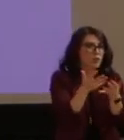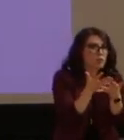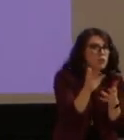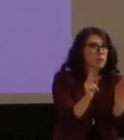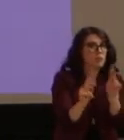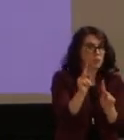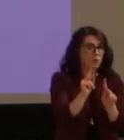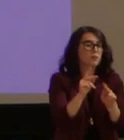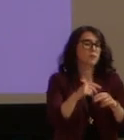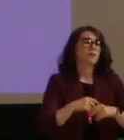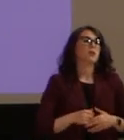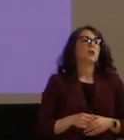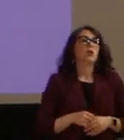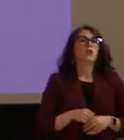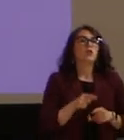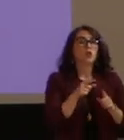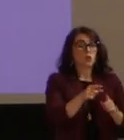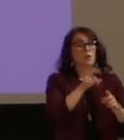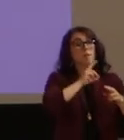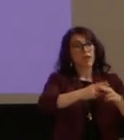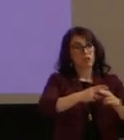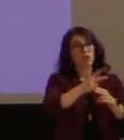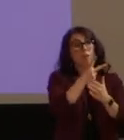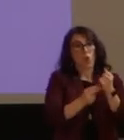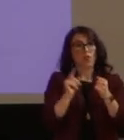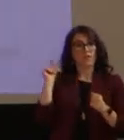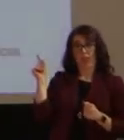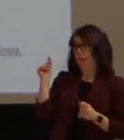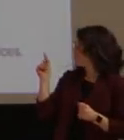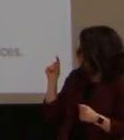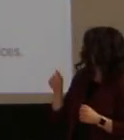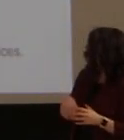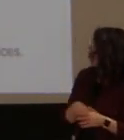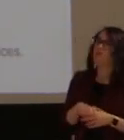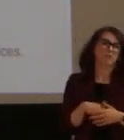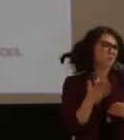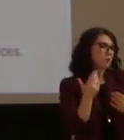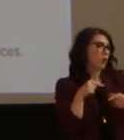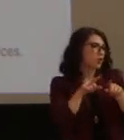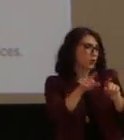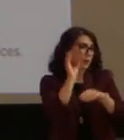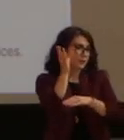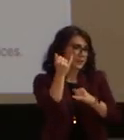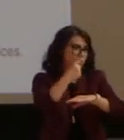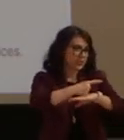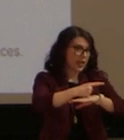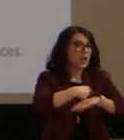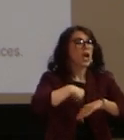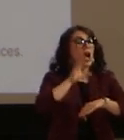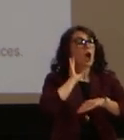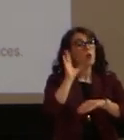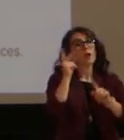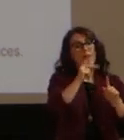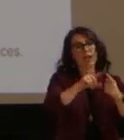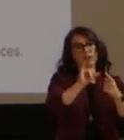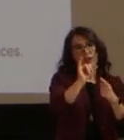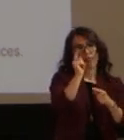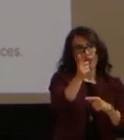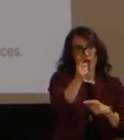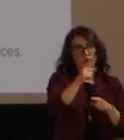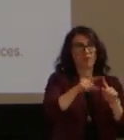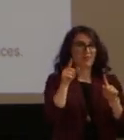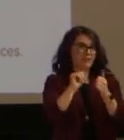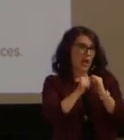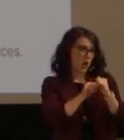talking about. So you heard me mention both Dara and Kate throughout the presentation today. I'll come back to this later, but this is how